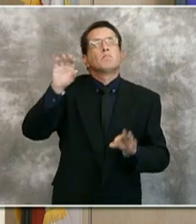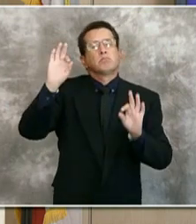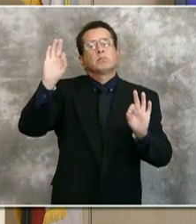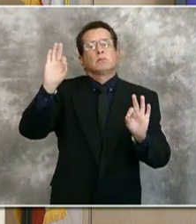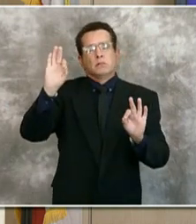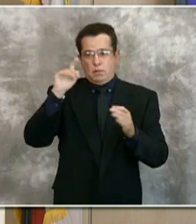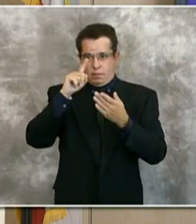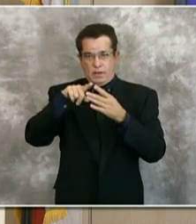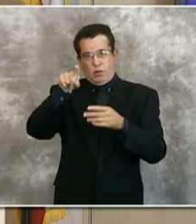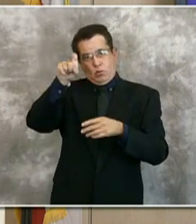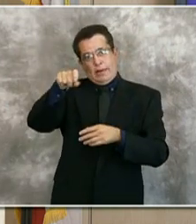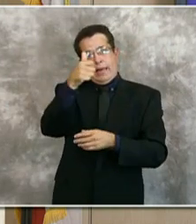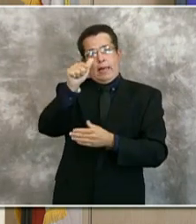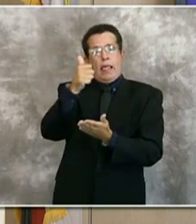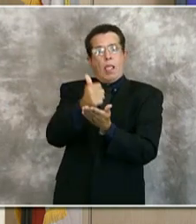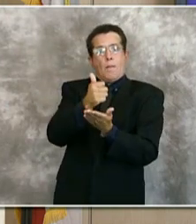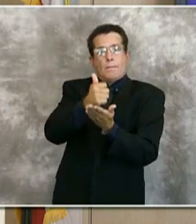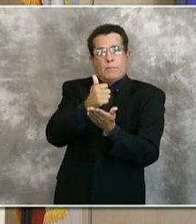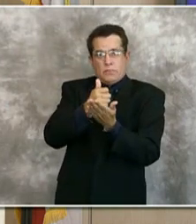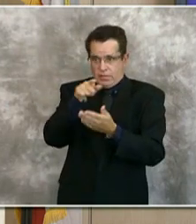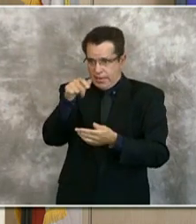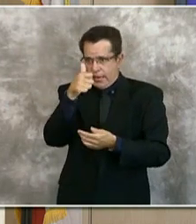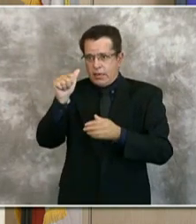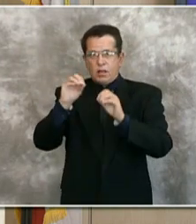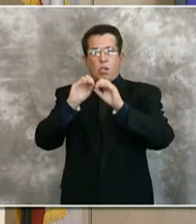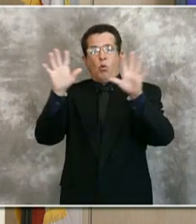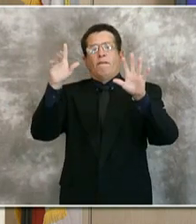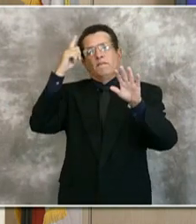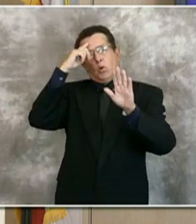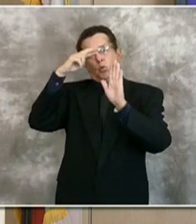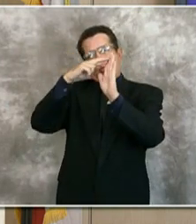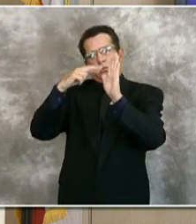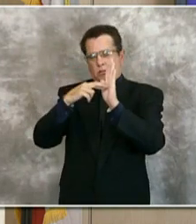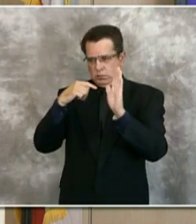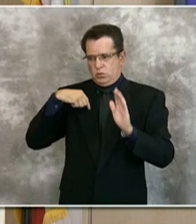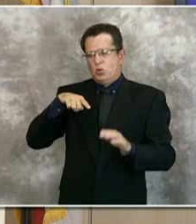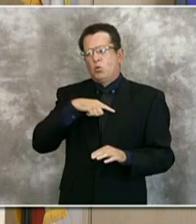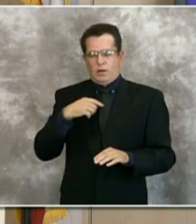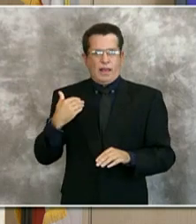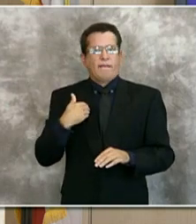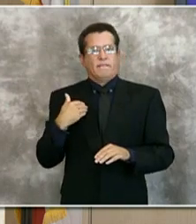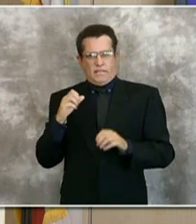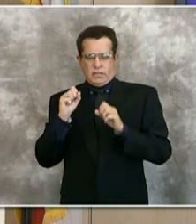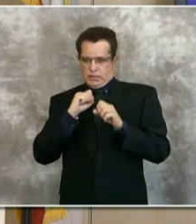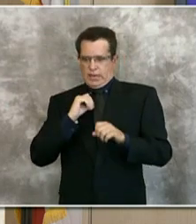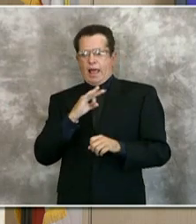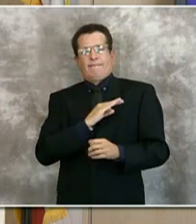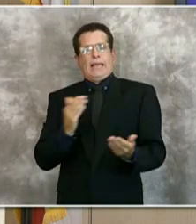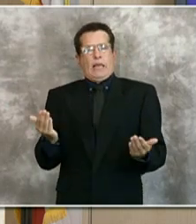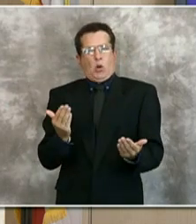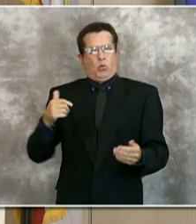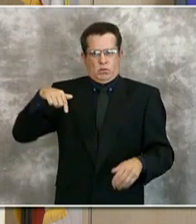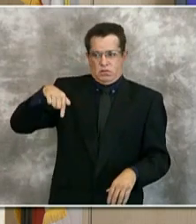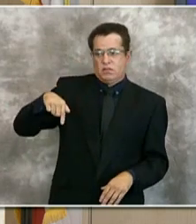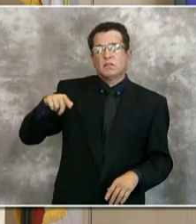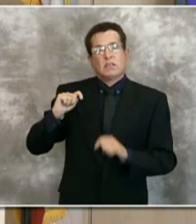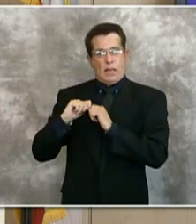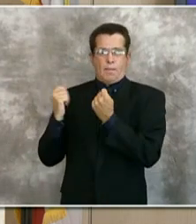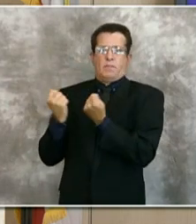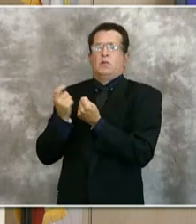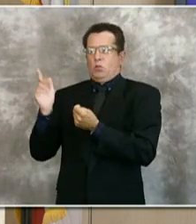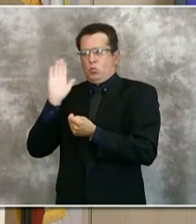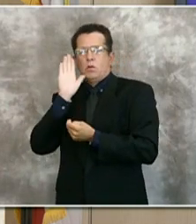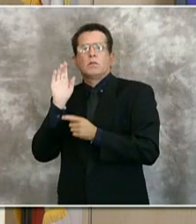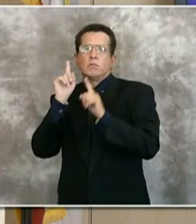help and facilitation and education and clarification on the rules, we have a dedicated staff and team here at the county who works to